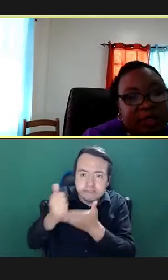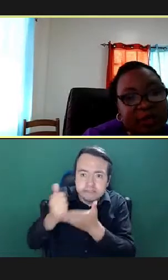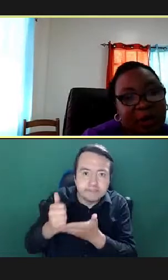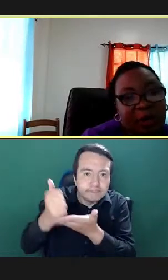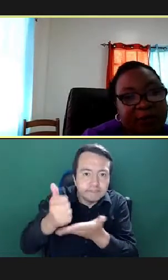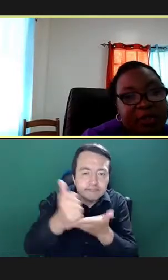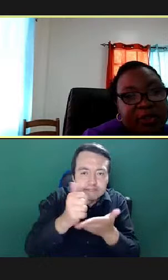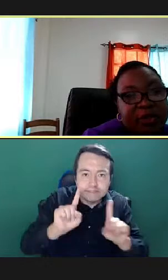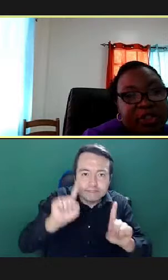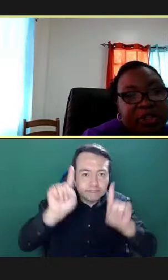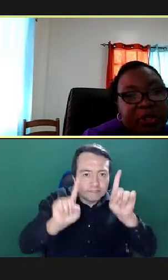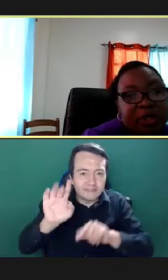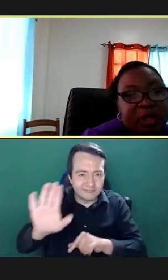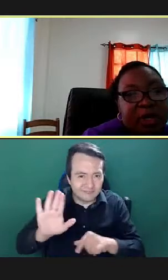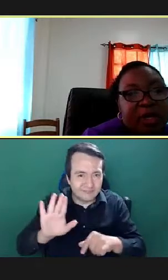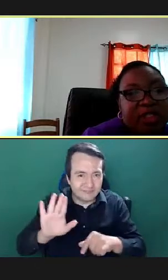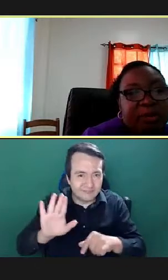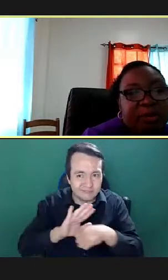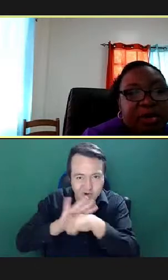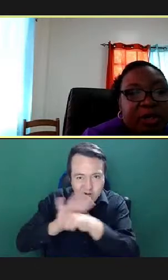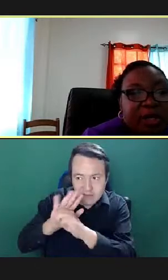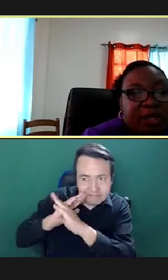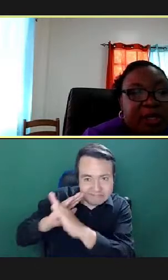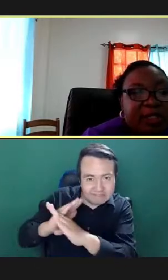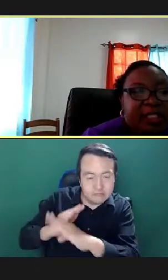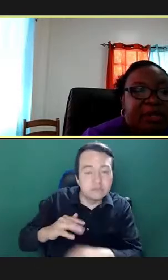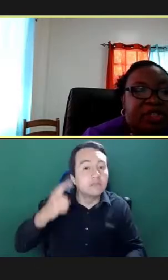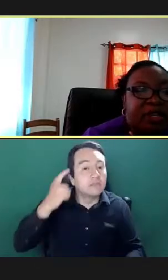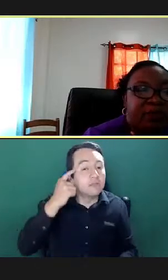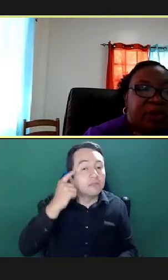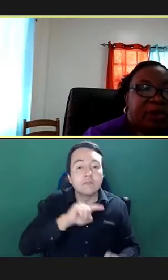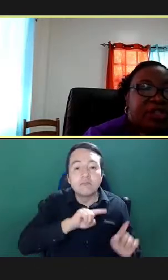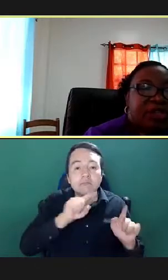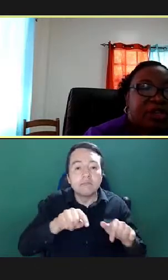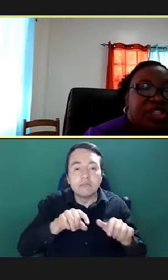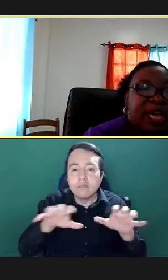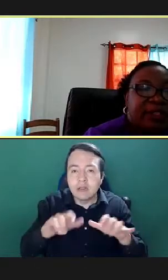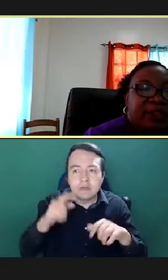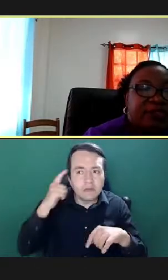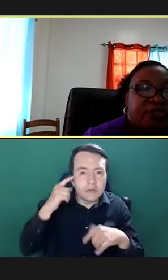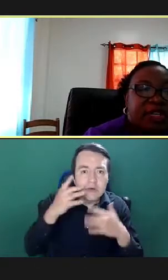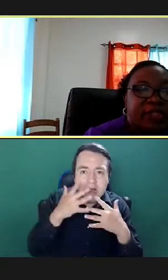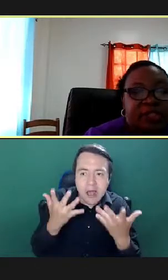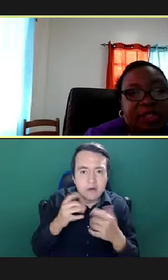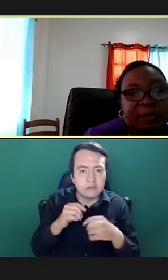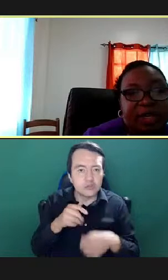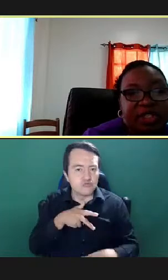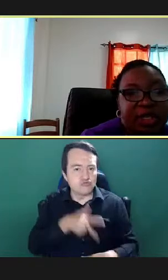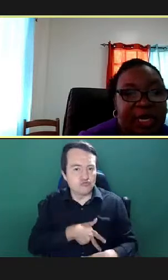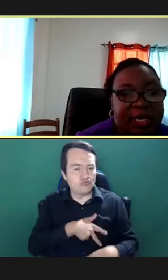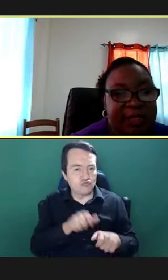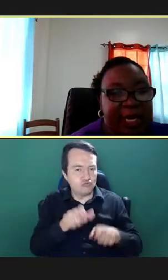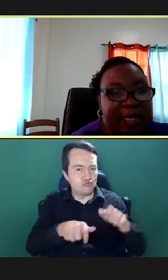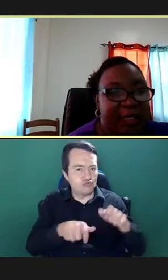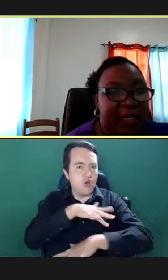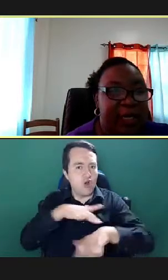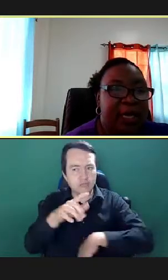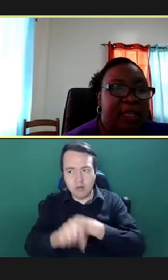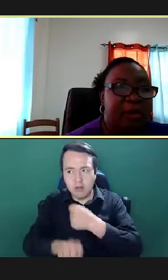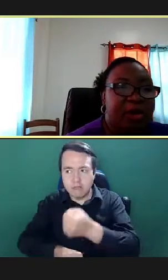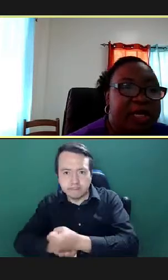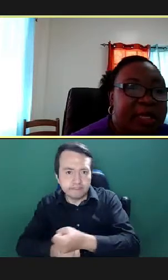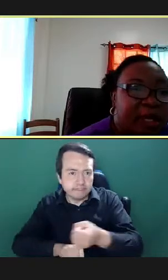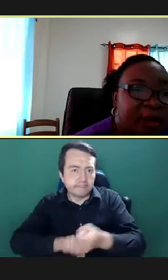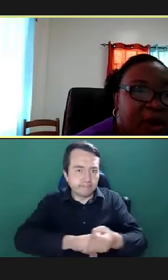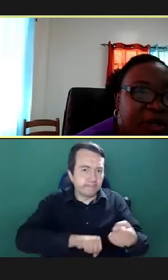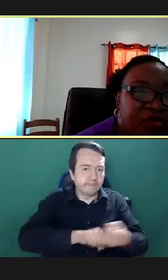safe ways to offer social support to others, especially if they were showing signs of stress such as depression and anxiety.